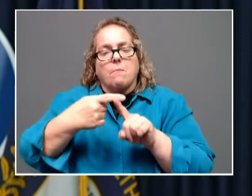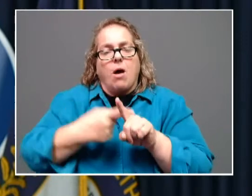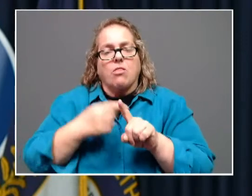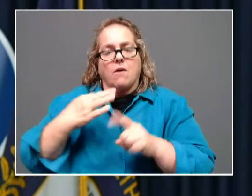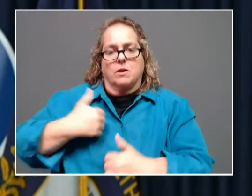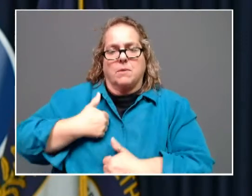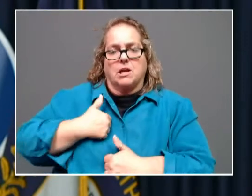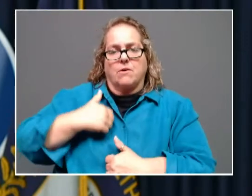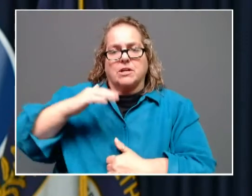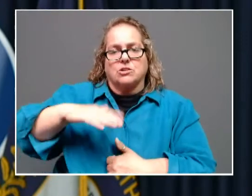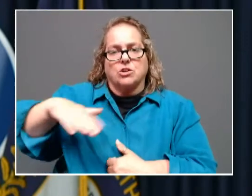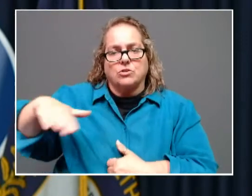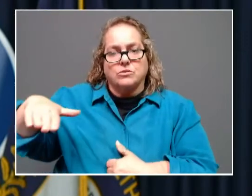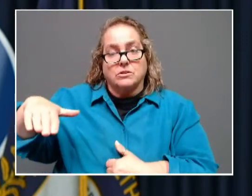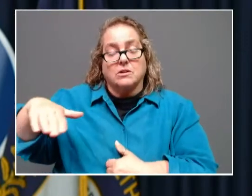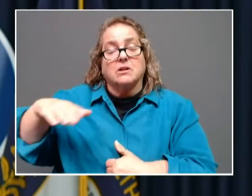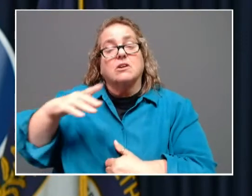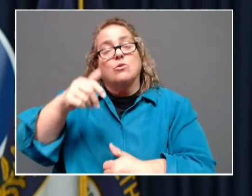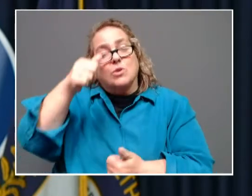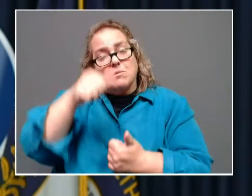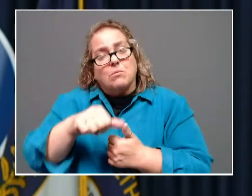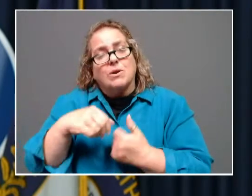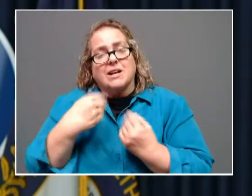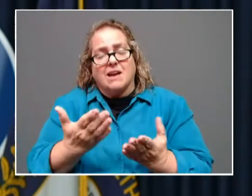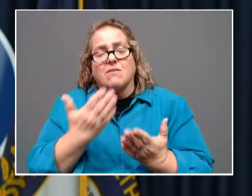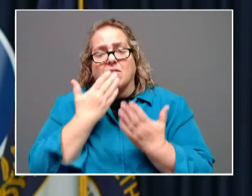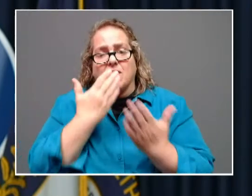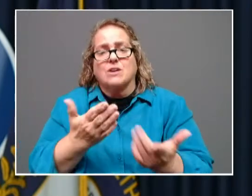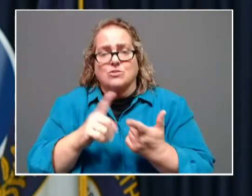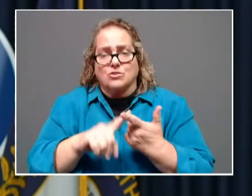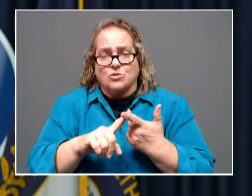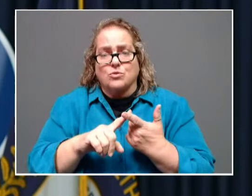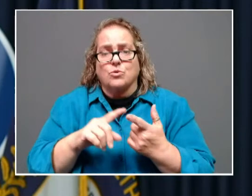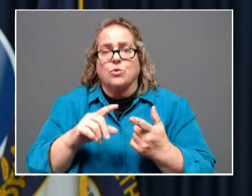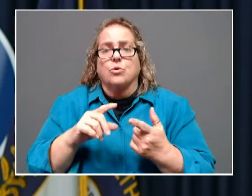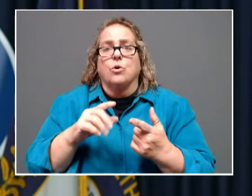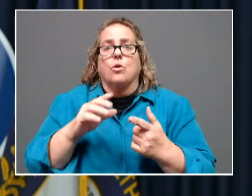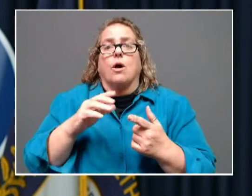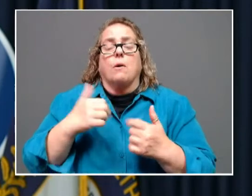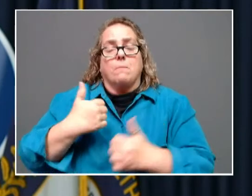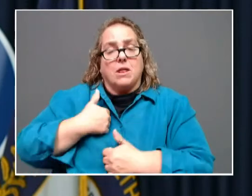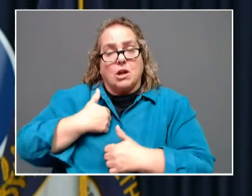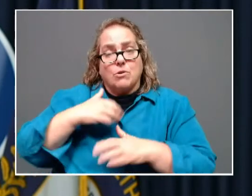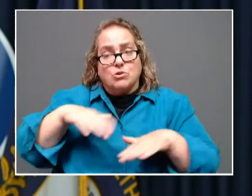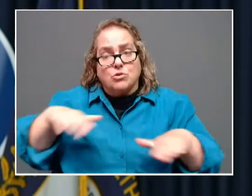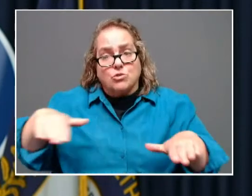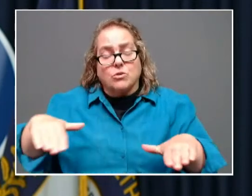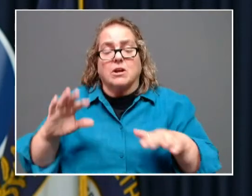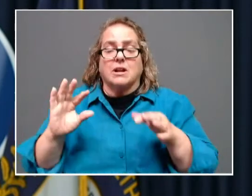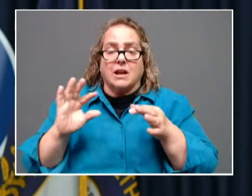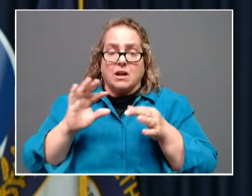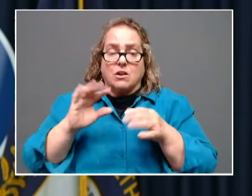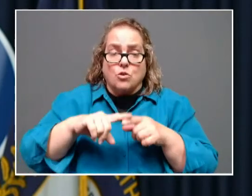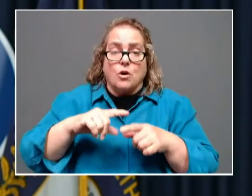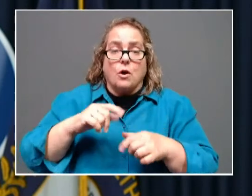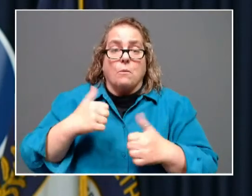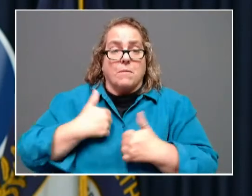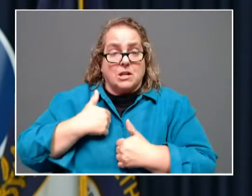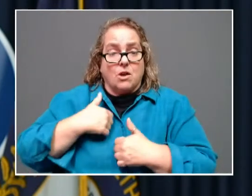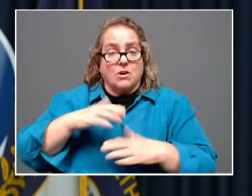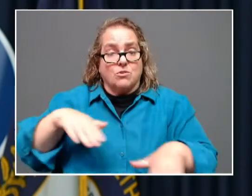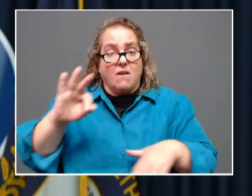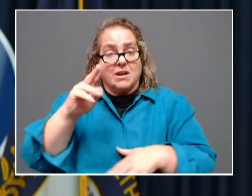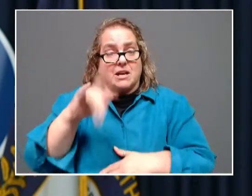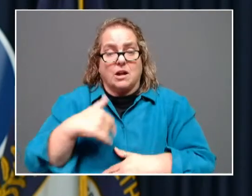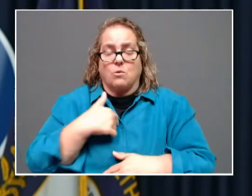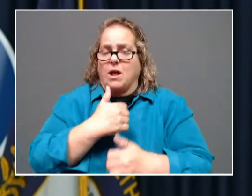your thanks to the military-connected youth in your life this month. To the military kids of Kentucky, we love you and we